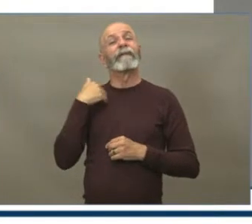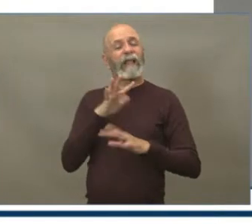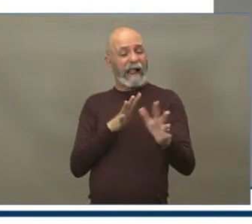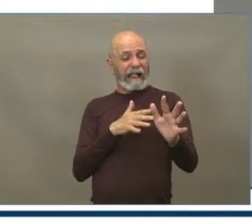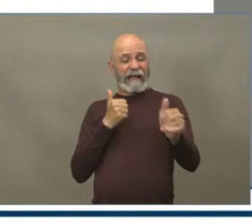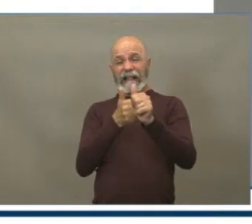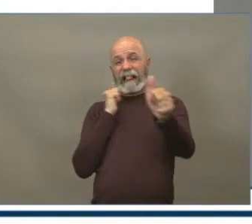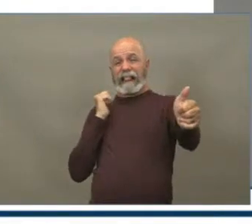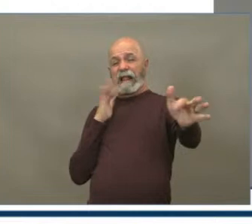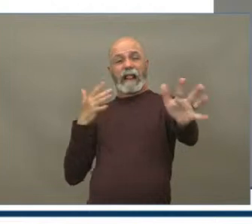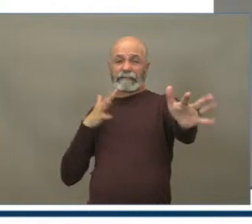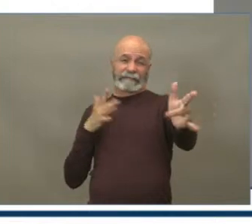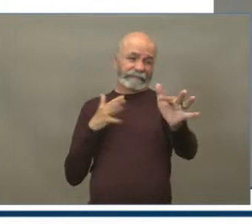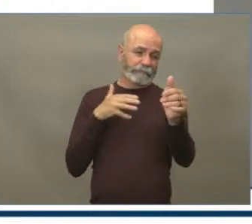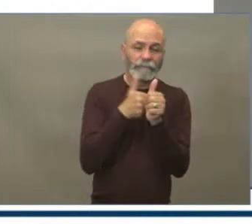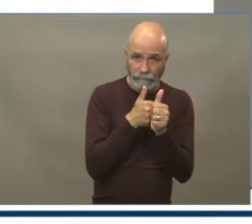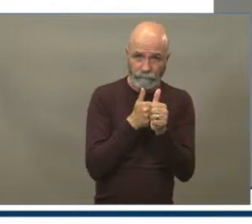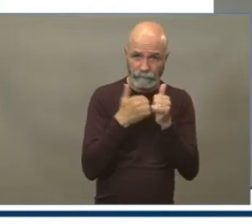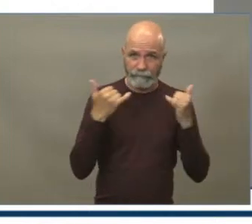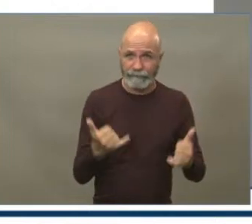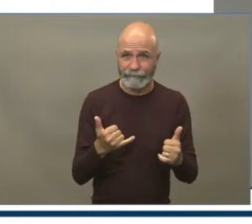a volume of the